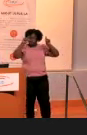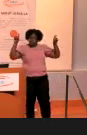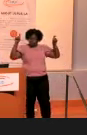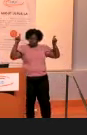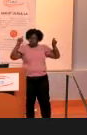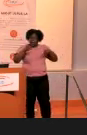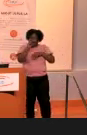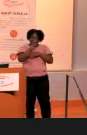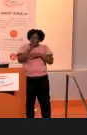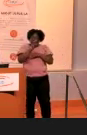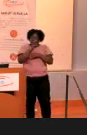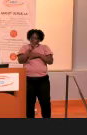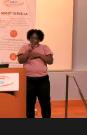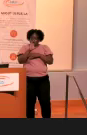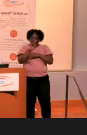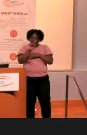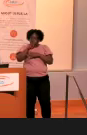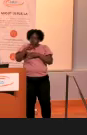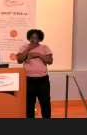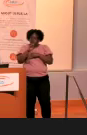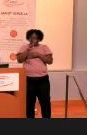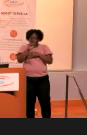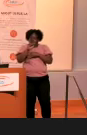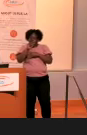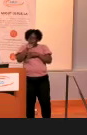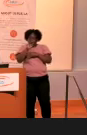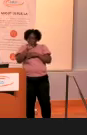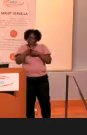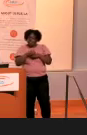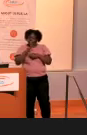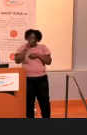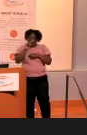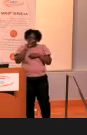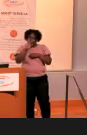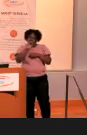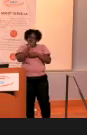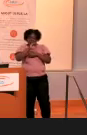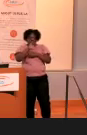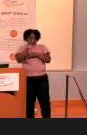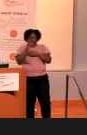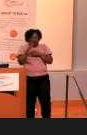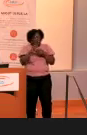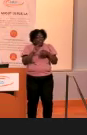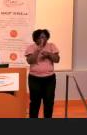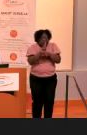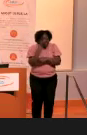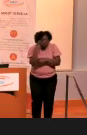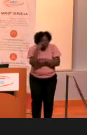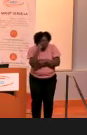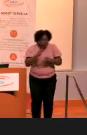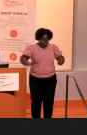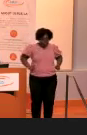mycophenolic acid is another preparation of it. And it was first used for kidney transplantation and other organ